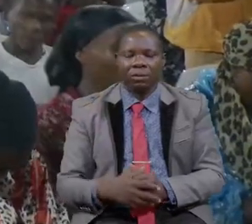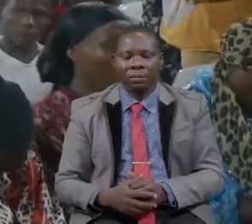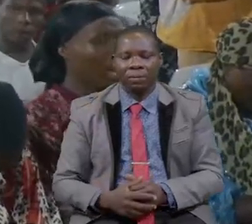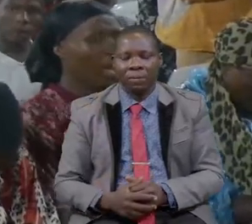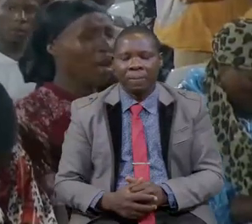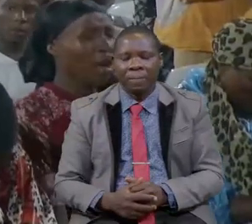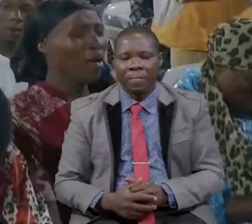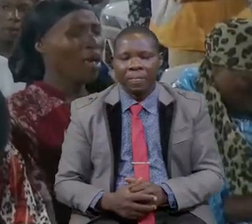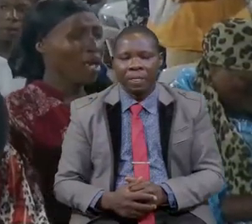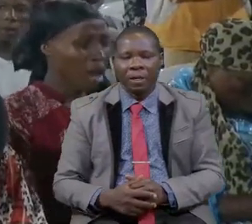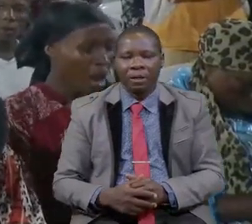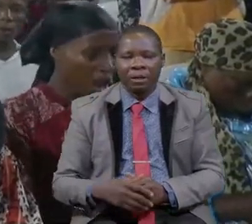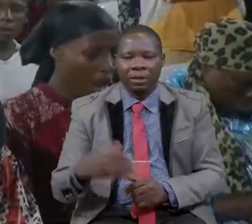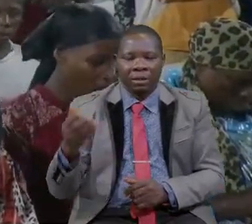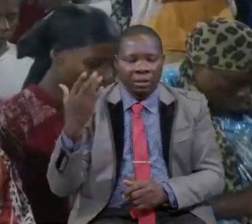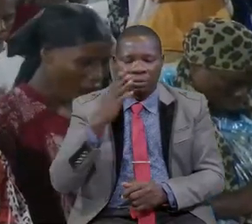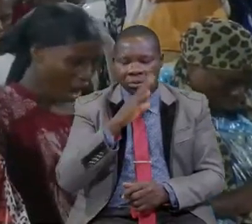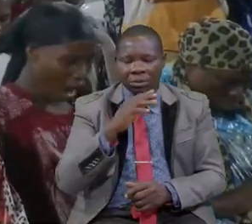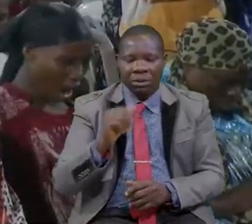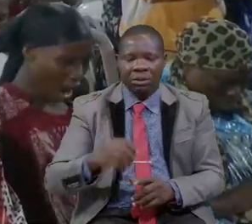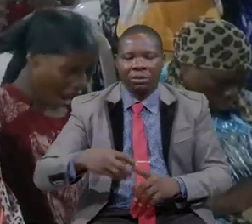There will be a special meeting,